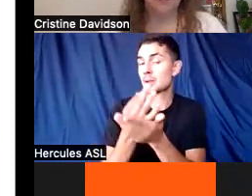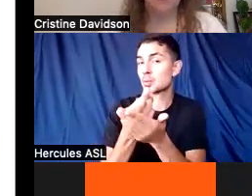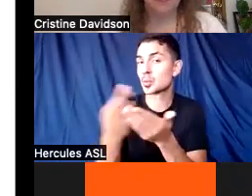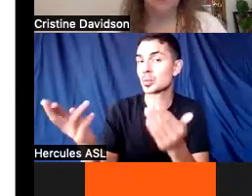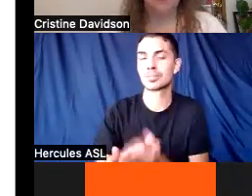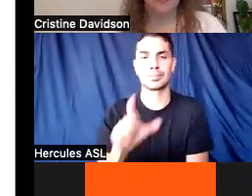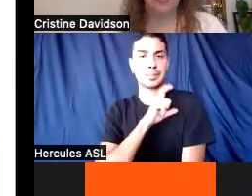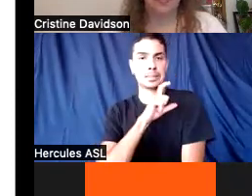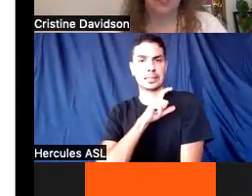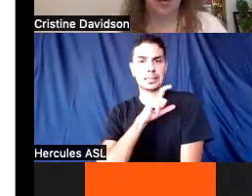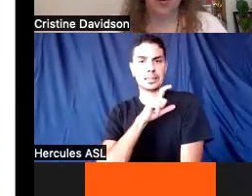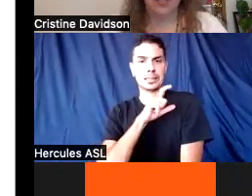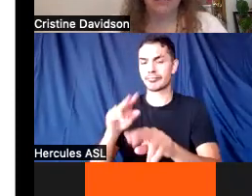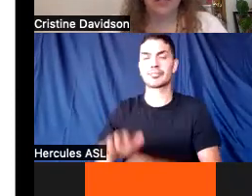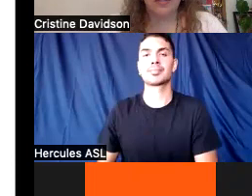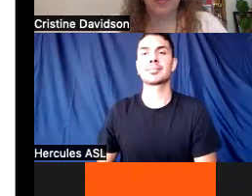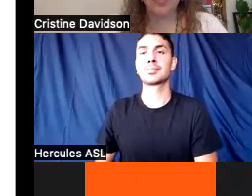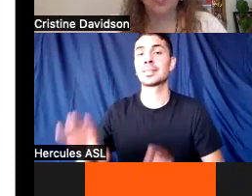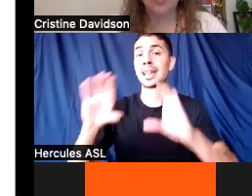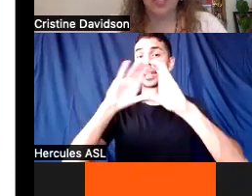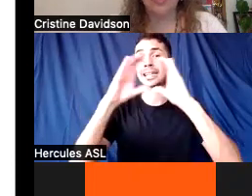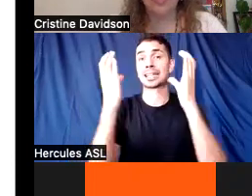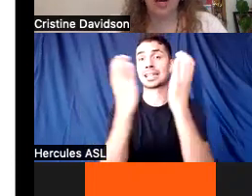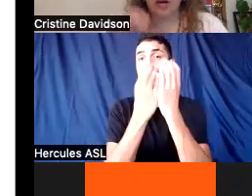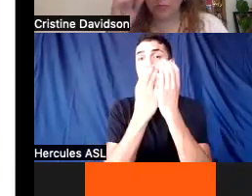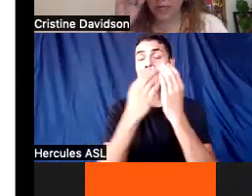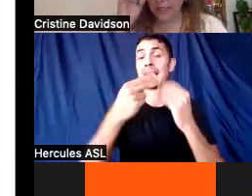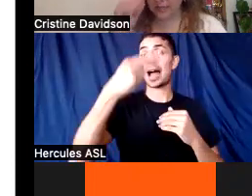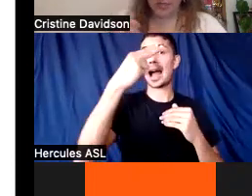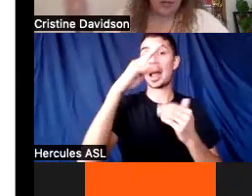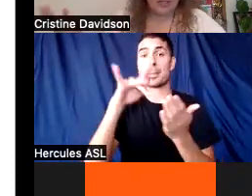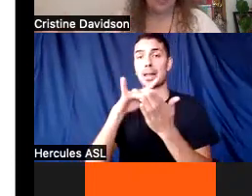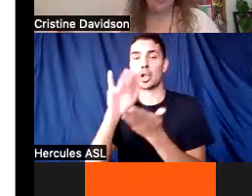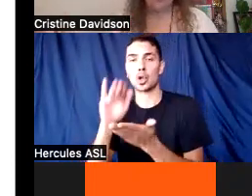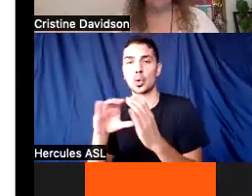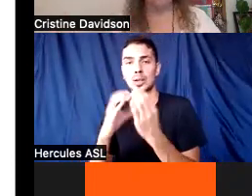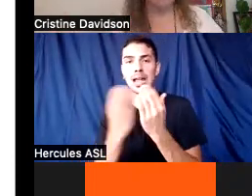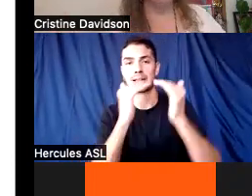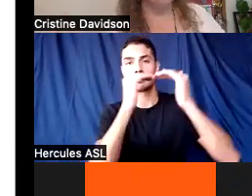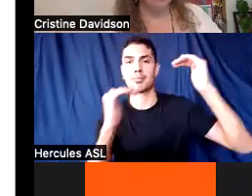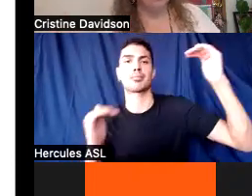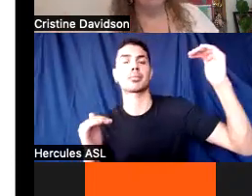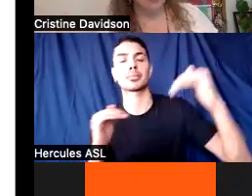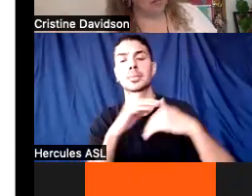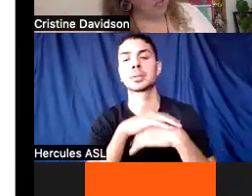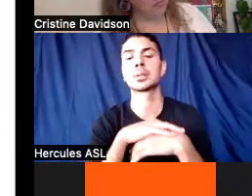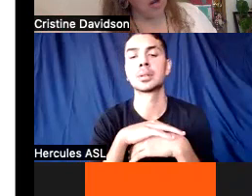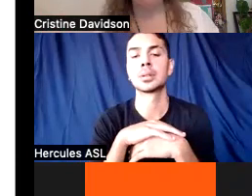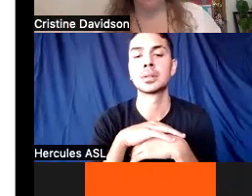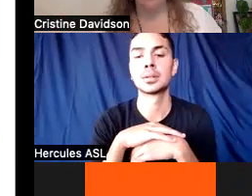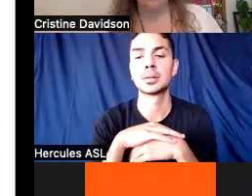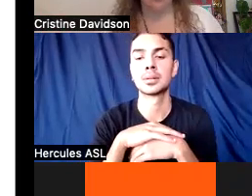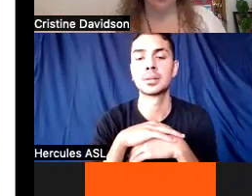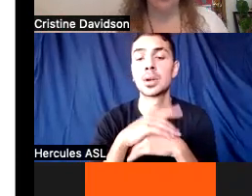Classism. Or even the person who's causing the harm, right? Like sexual assault, there's a broad range, there's a